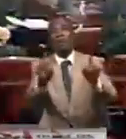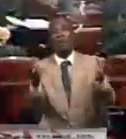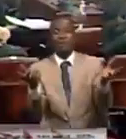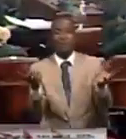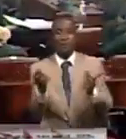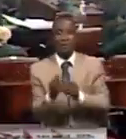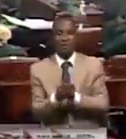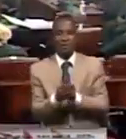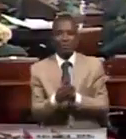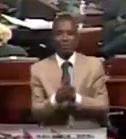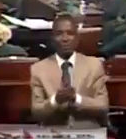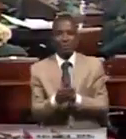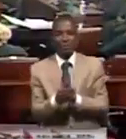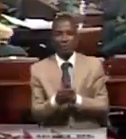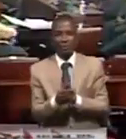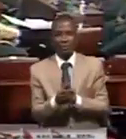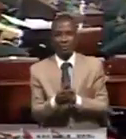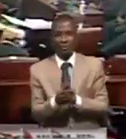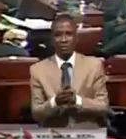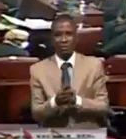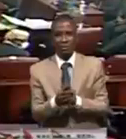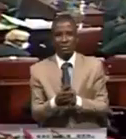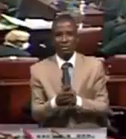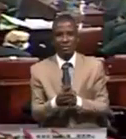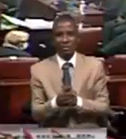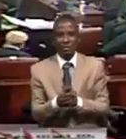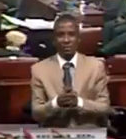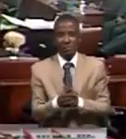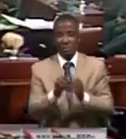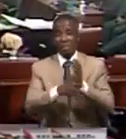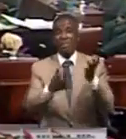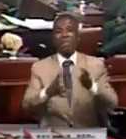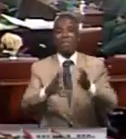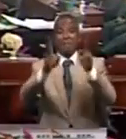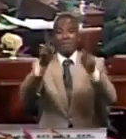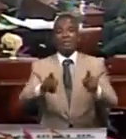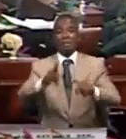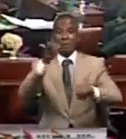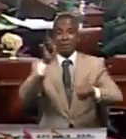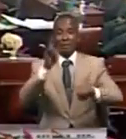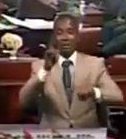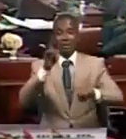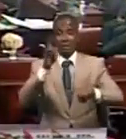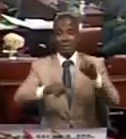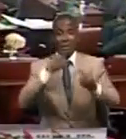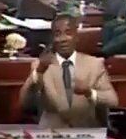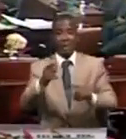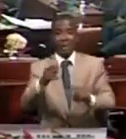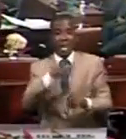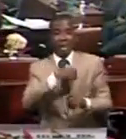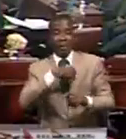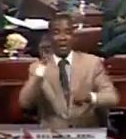My lord, so are you saying that, my lord, the party cannot say that I will not testify, judge the case according to the evidence you